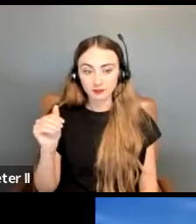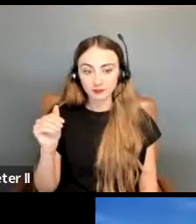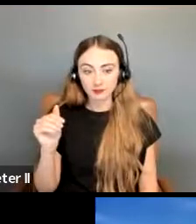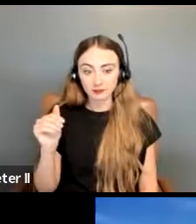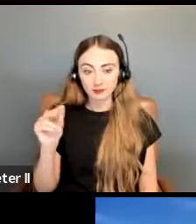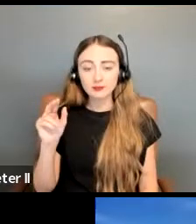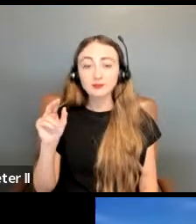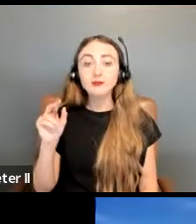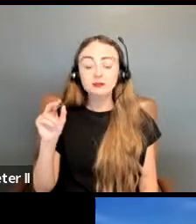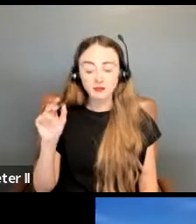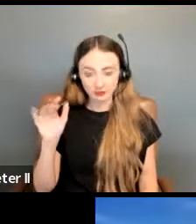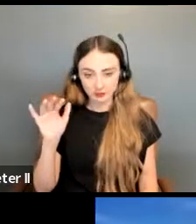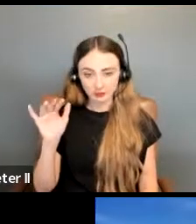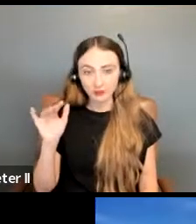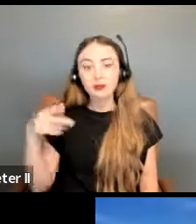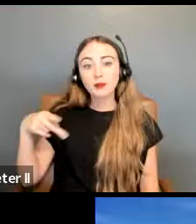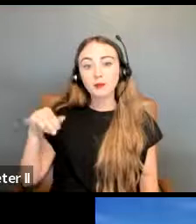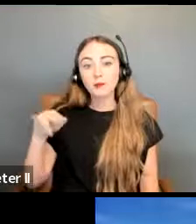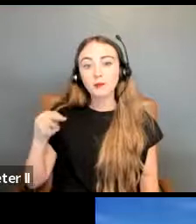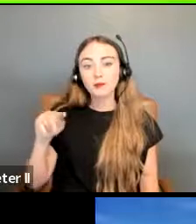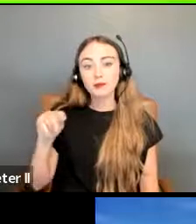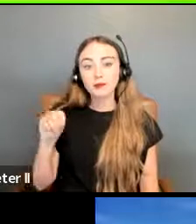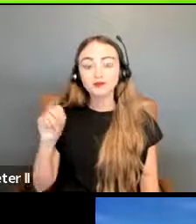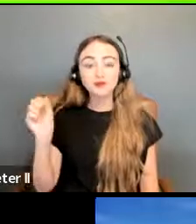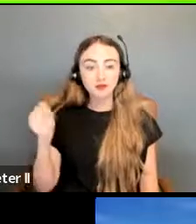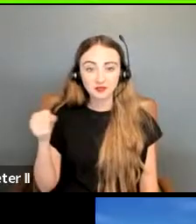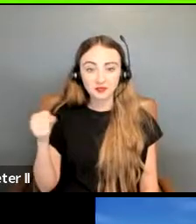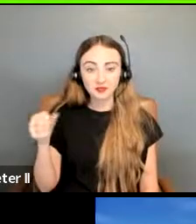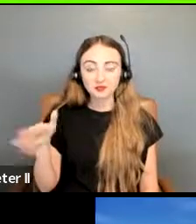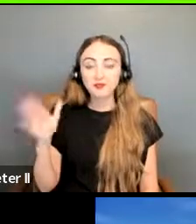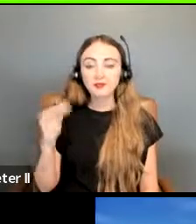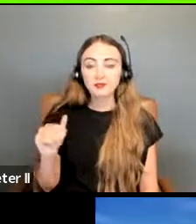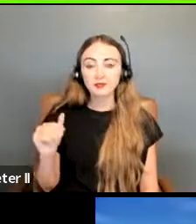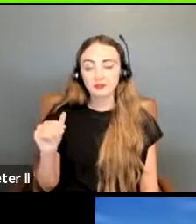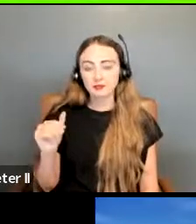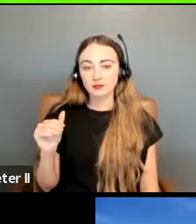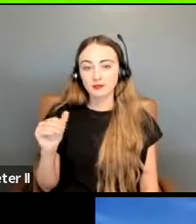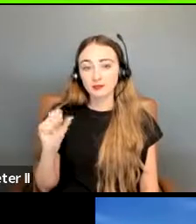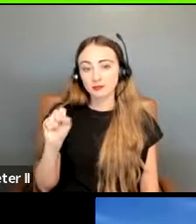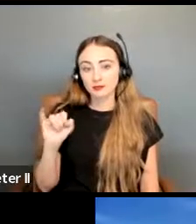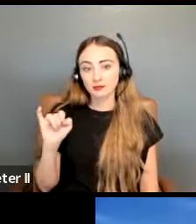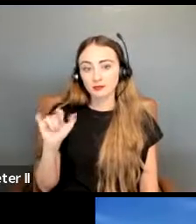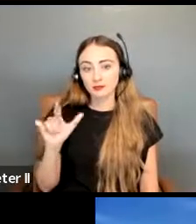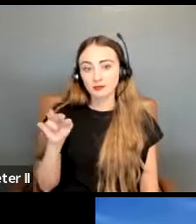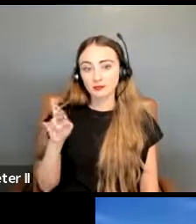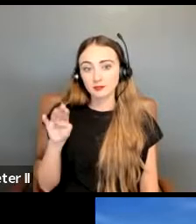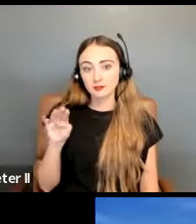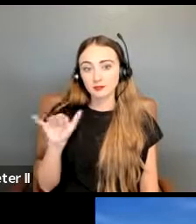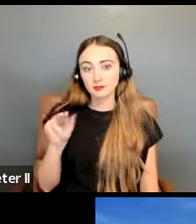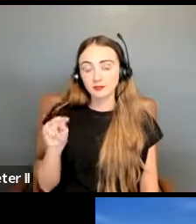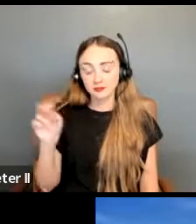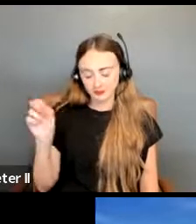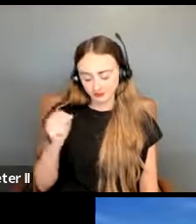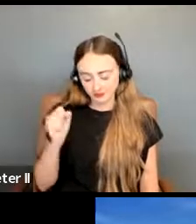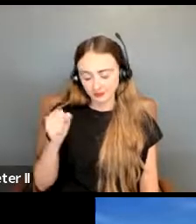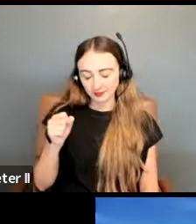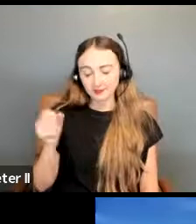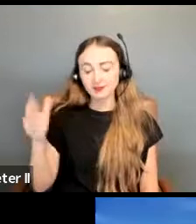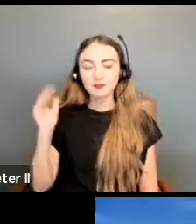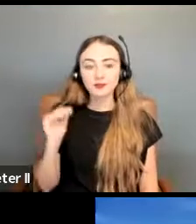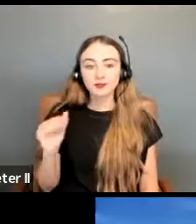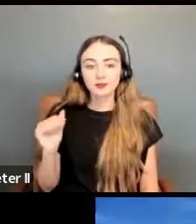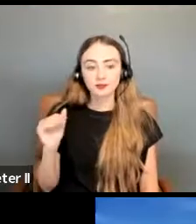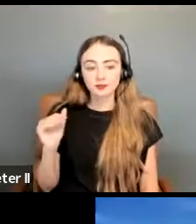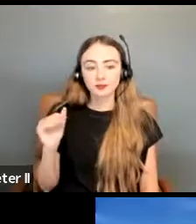Councilmember Nadeau votes yes. Councilmember Pinto? Yes. Councilmember Pinto votes yes. Councilmember Silverman? Yes. Councilmember Silverman votes